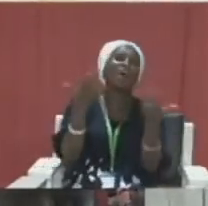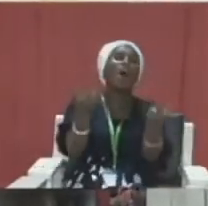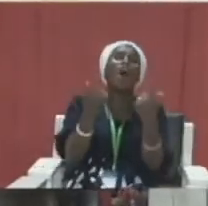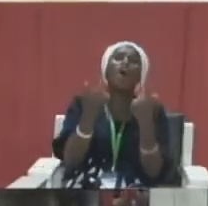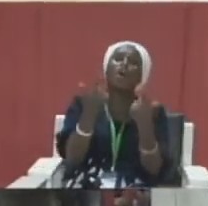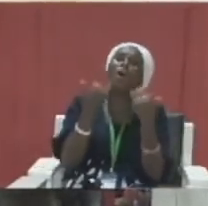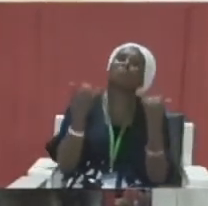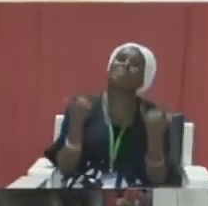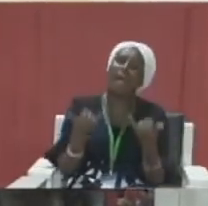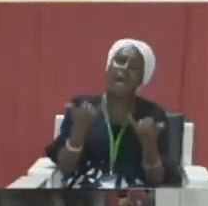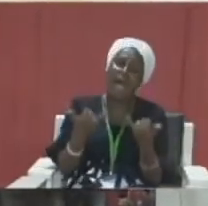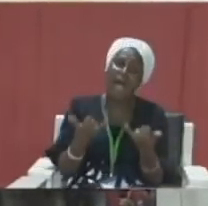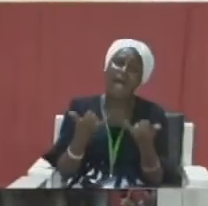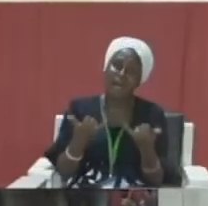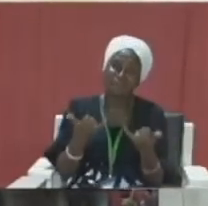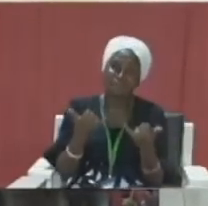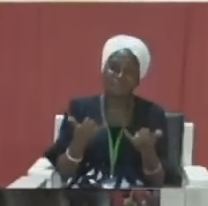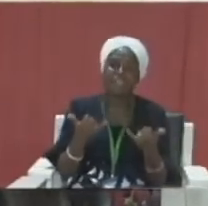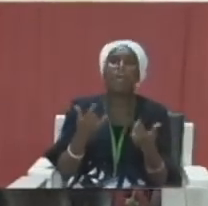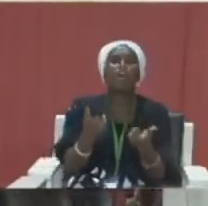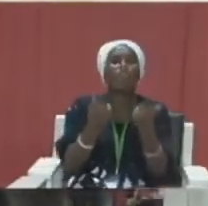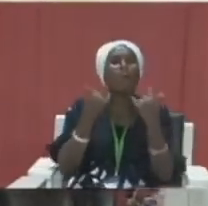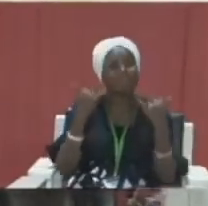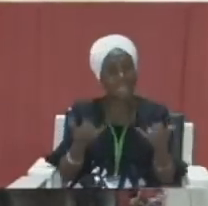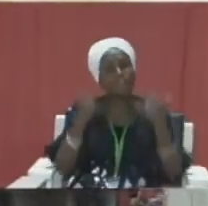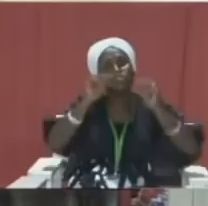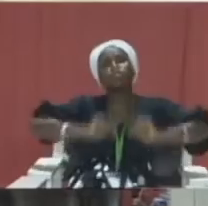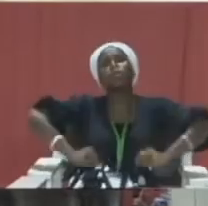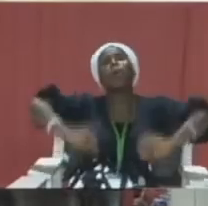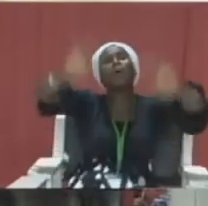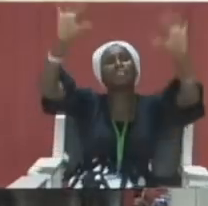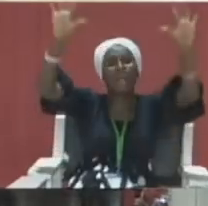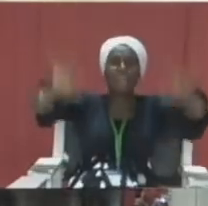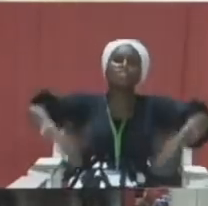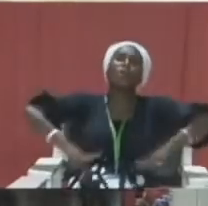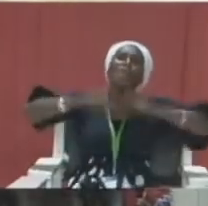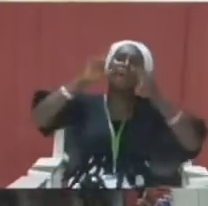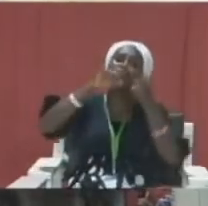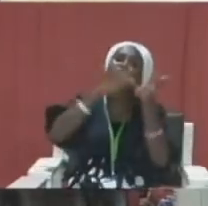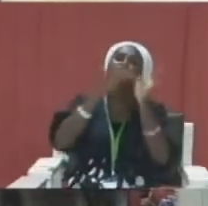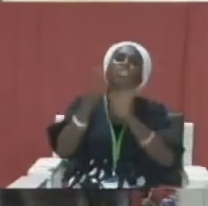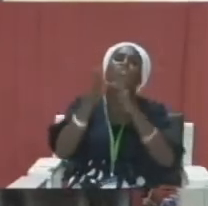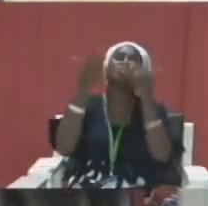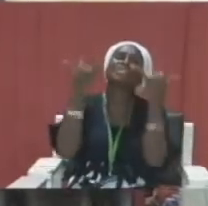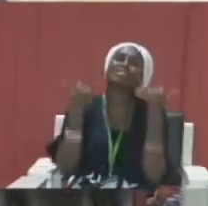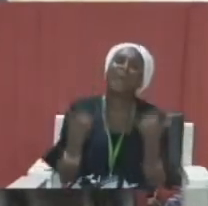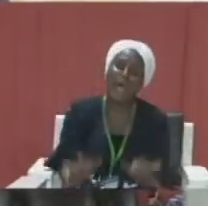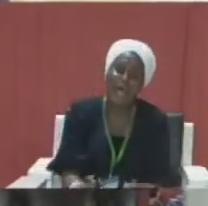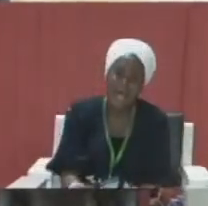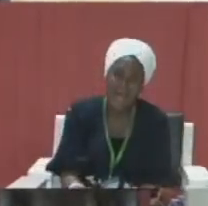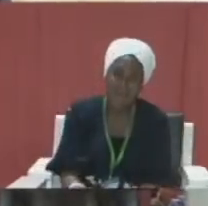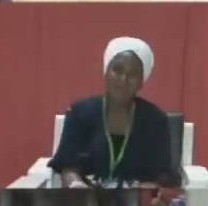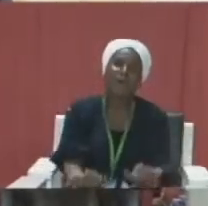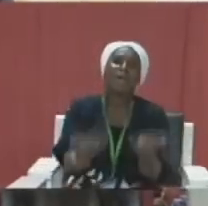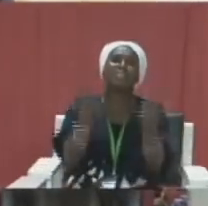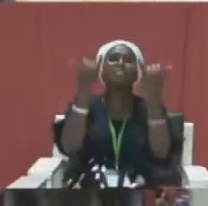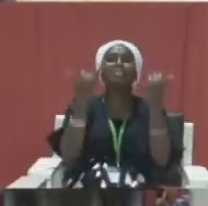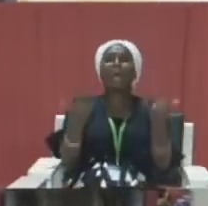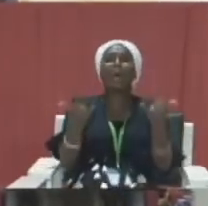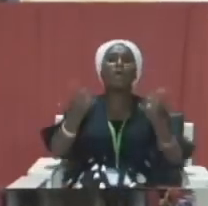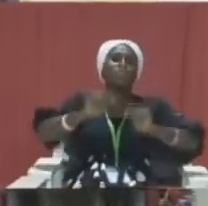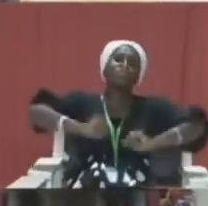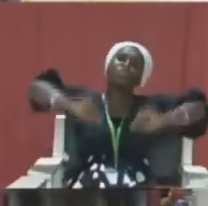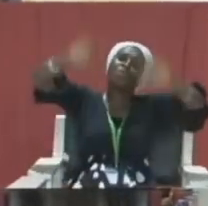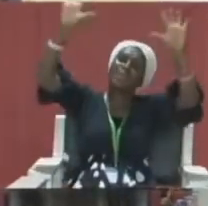your life to be wasted in sin. Keep coming. Thank you. Please, if you are able to run, run. If you are not able, walk